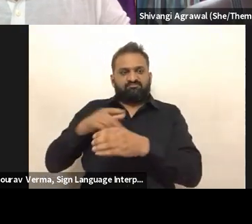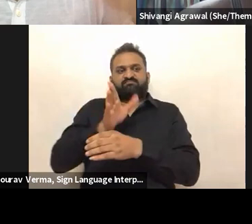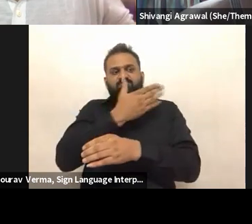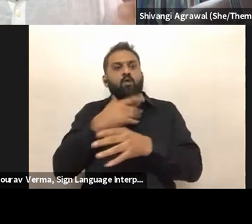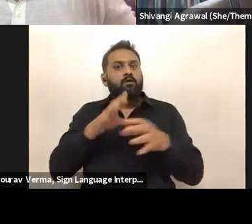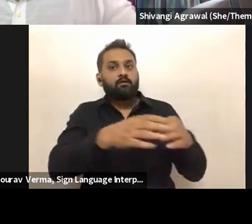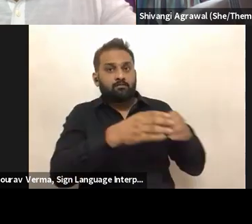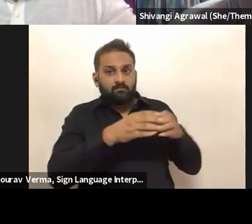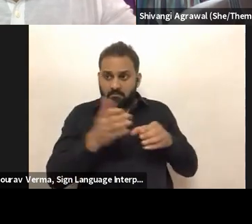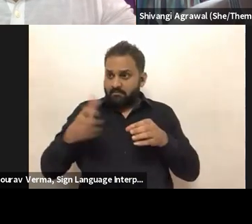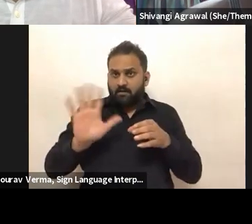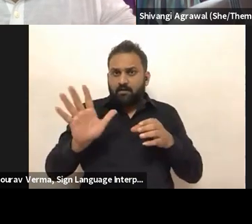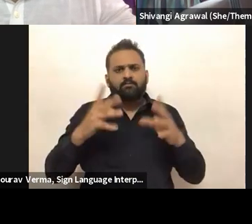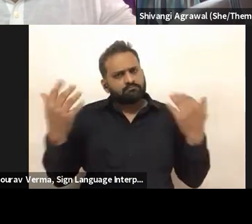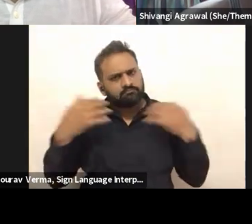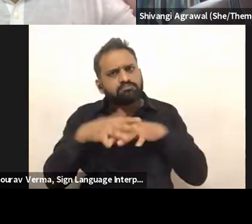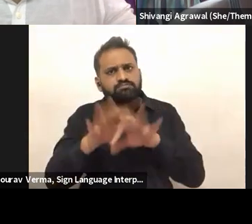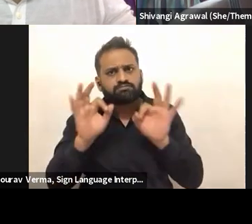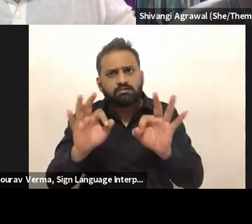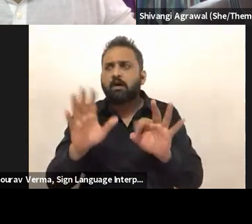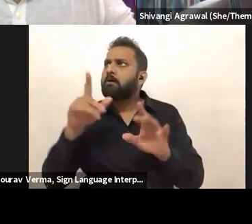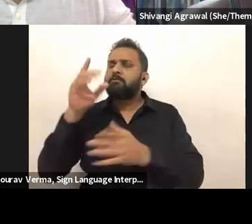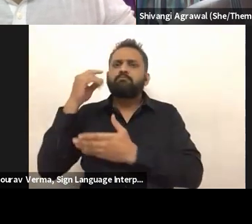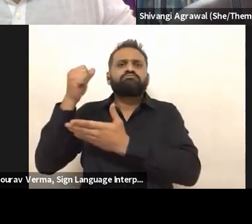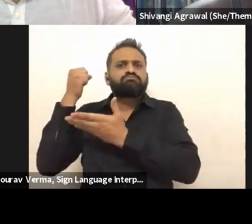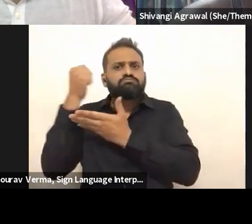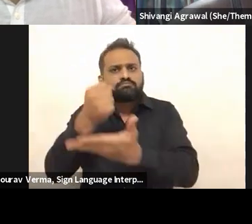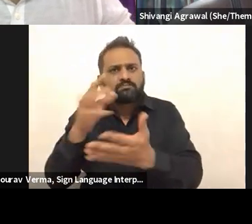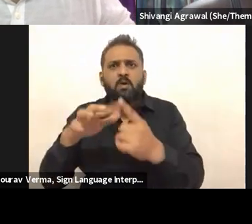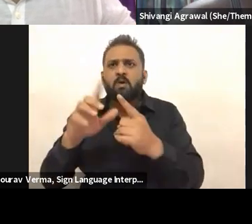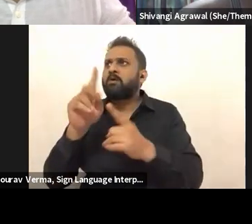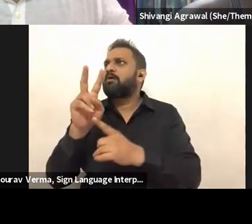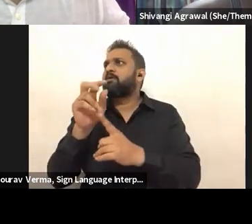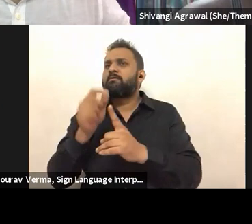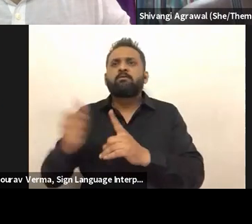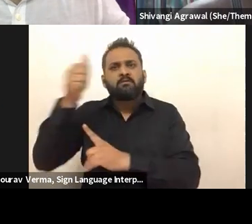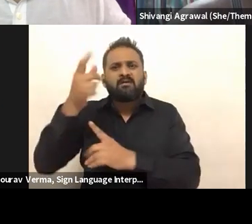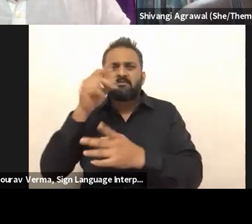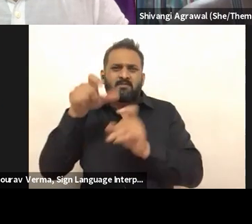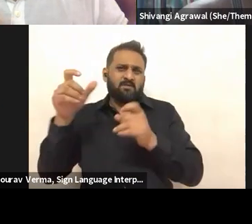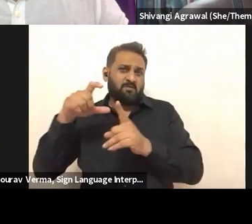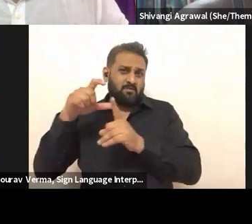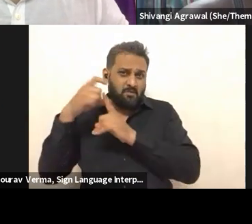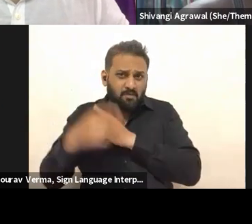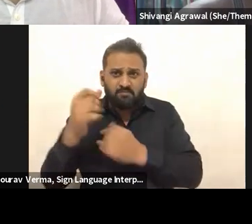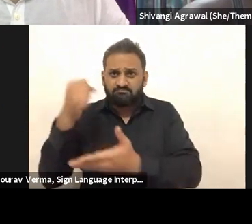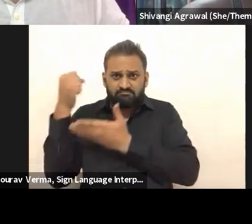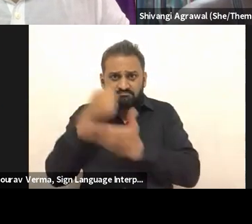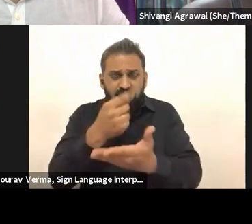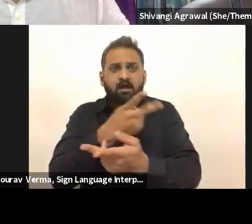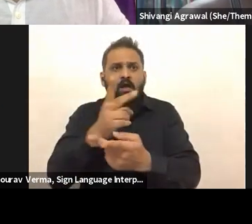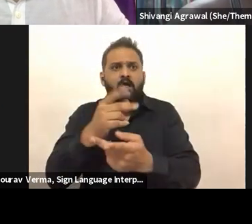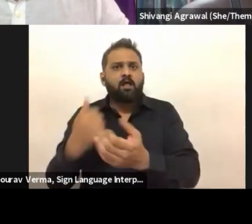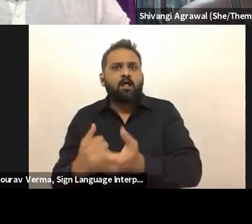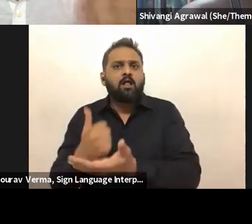there is an executive level sponsor, executive vice president, or somebody who sponsors inclusion and diversity within the organization, that really helps,